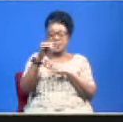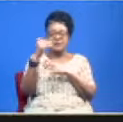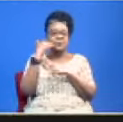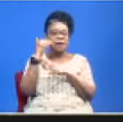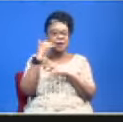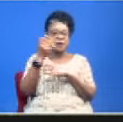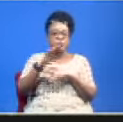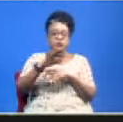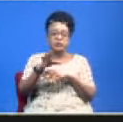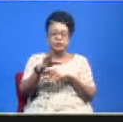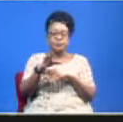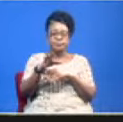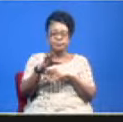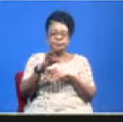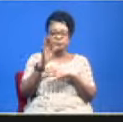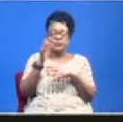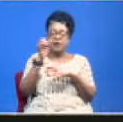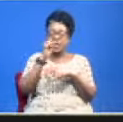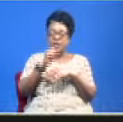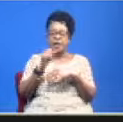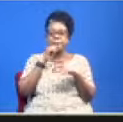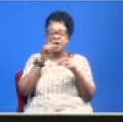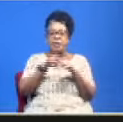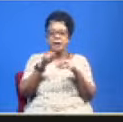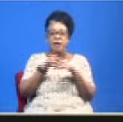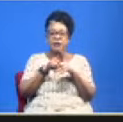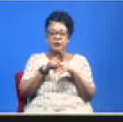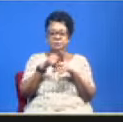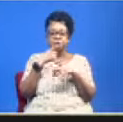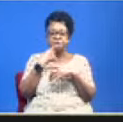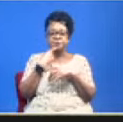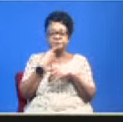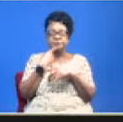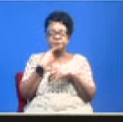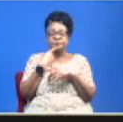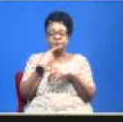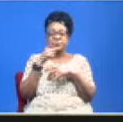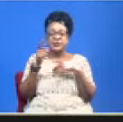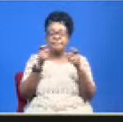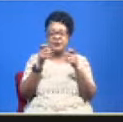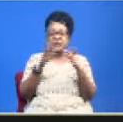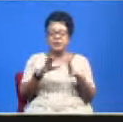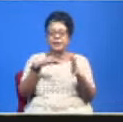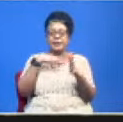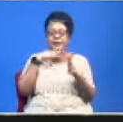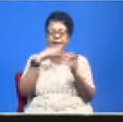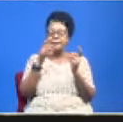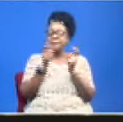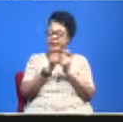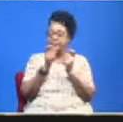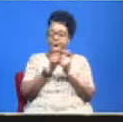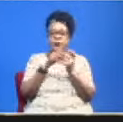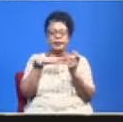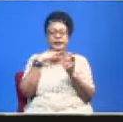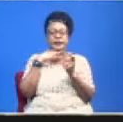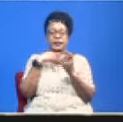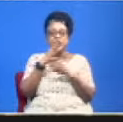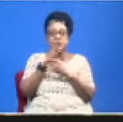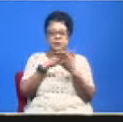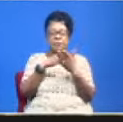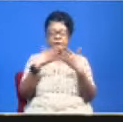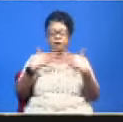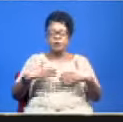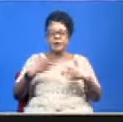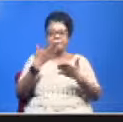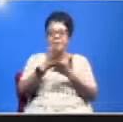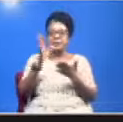County, according to an elder brother of the deceased. The slain manager died a painful death. Some of his body parts